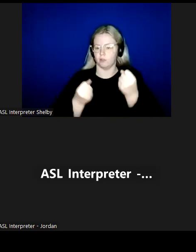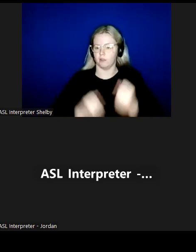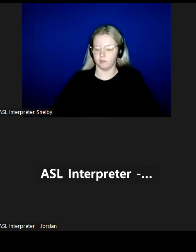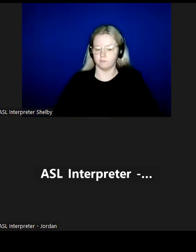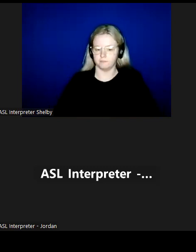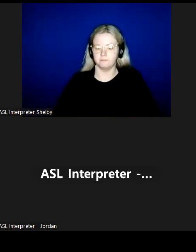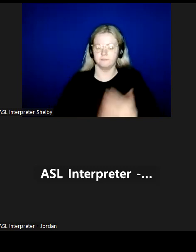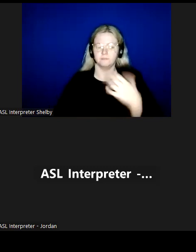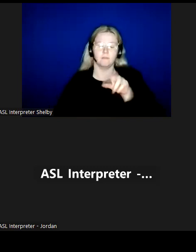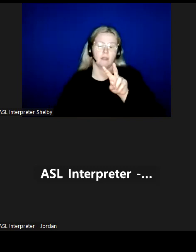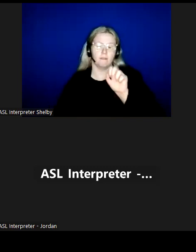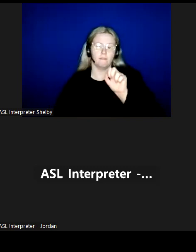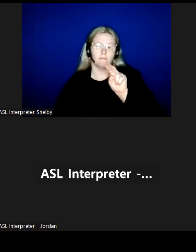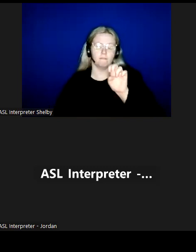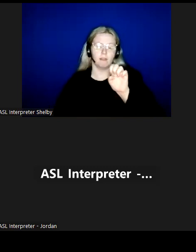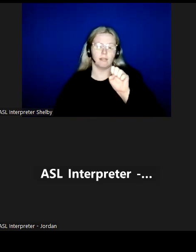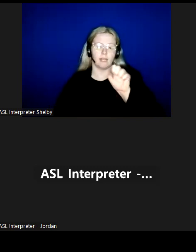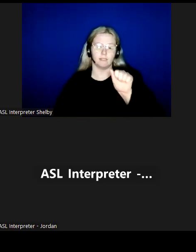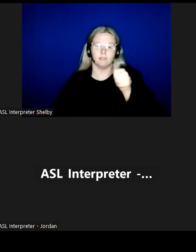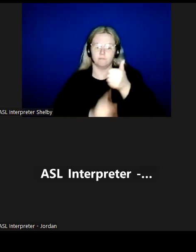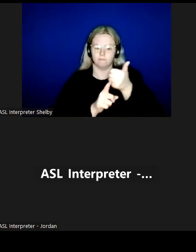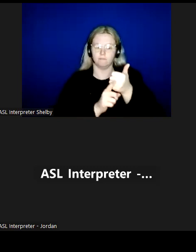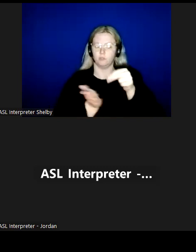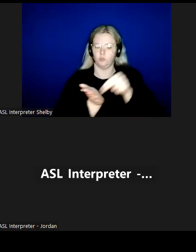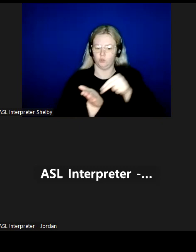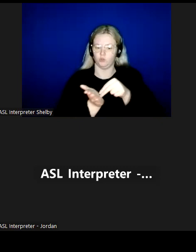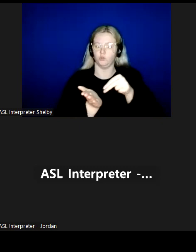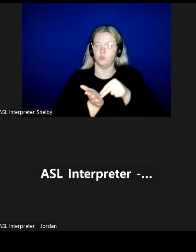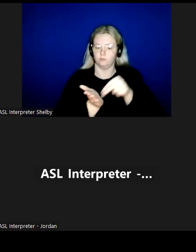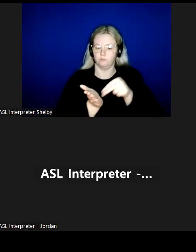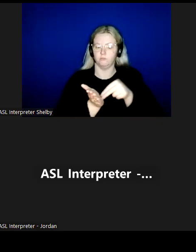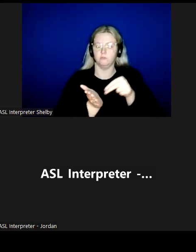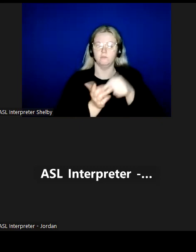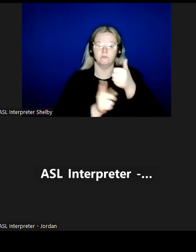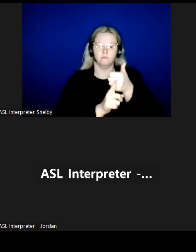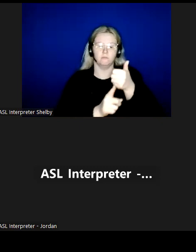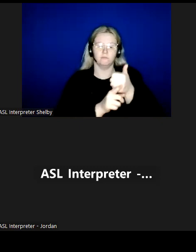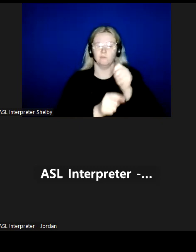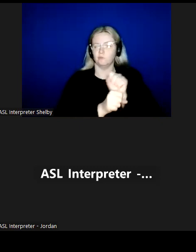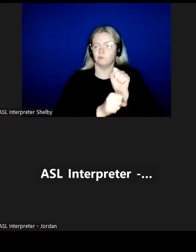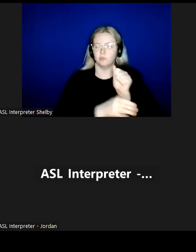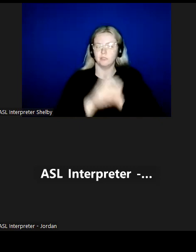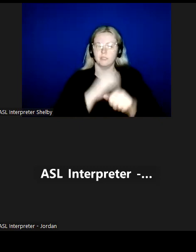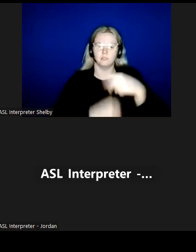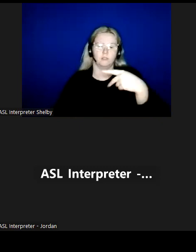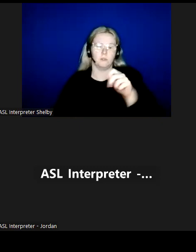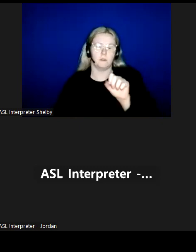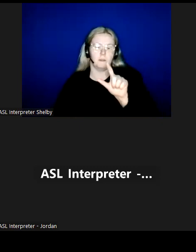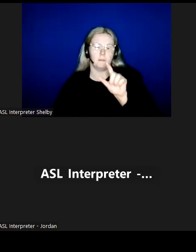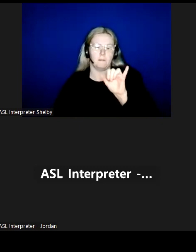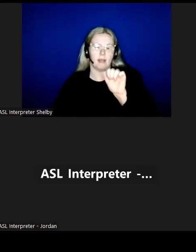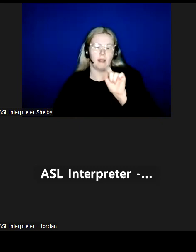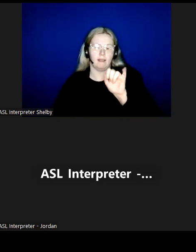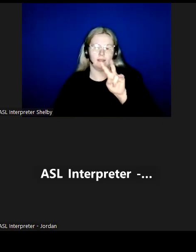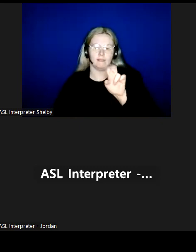Vanessa is a registered nurse with the Labrador Grenfell Zone. She is a palliative care coordinator for both inpatient and